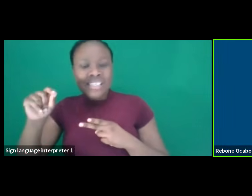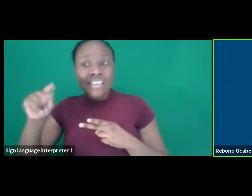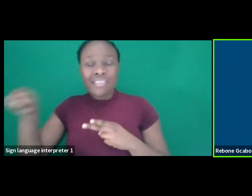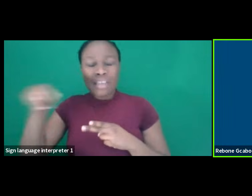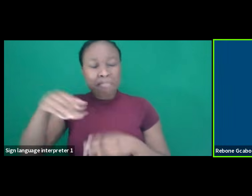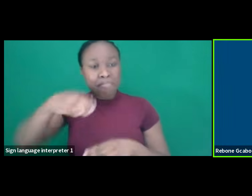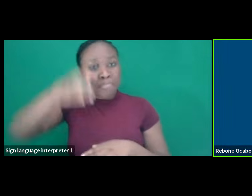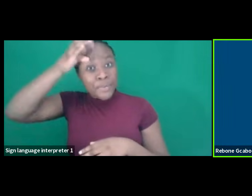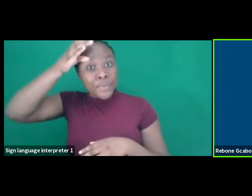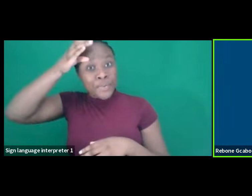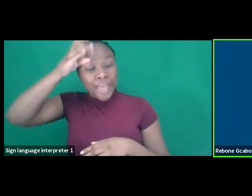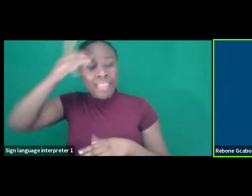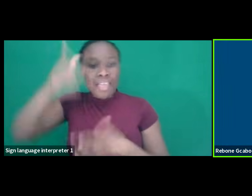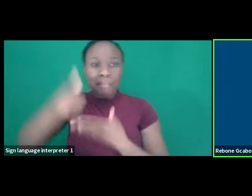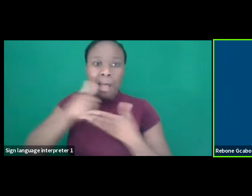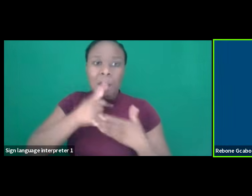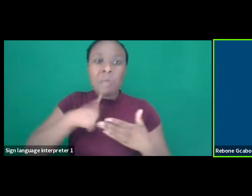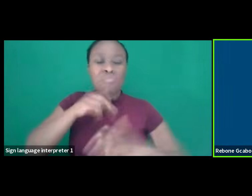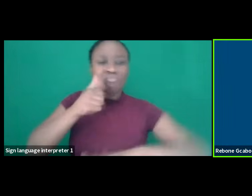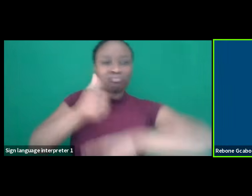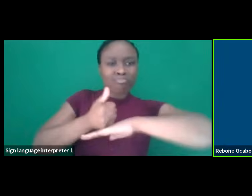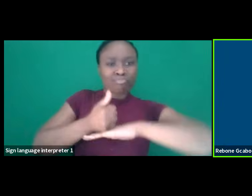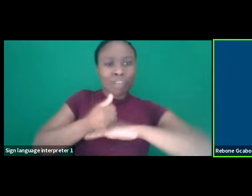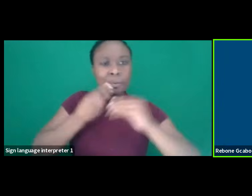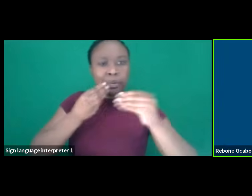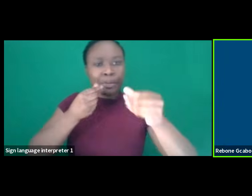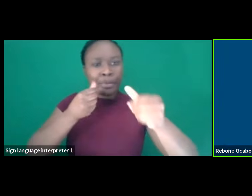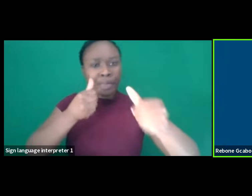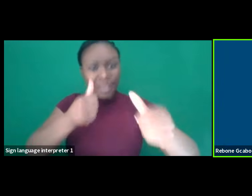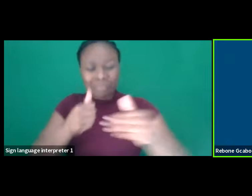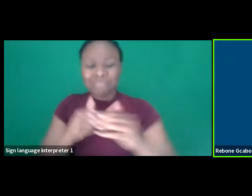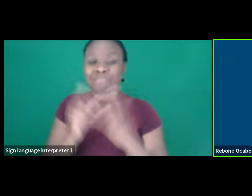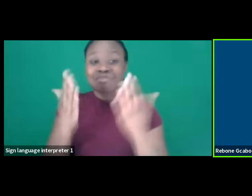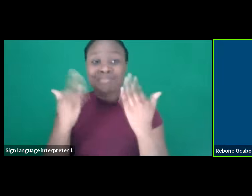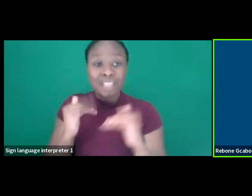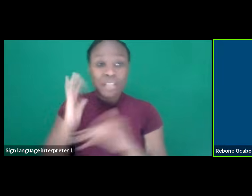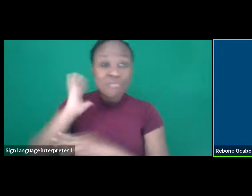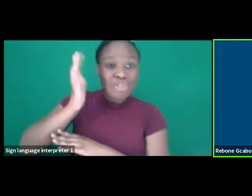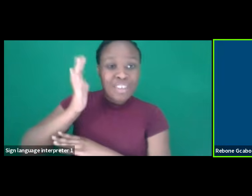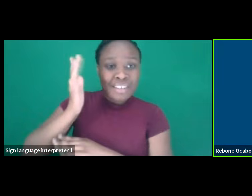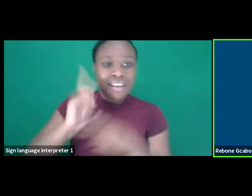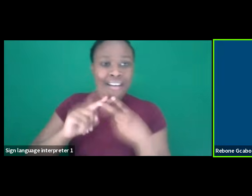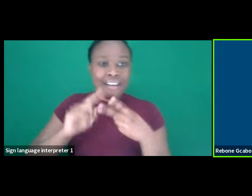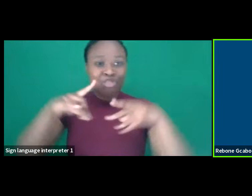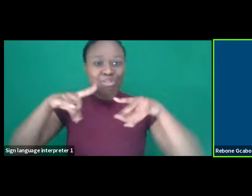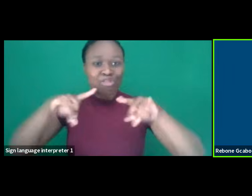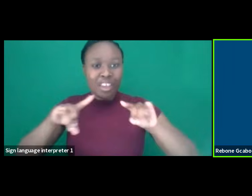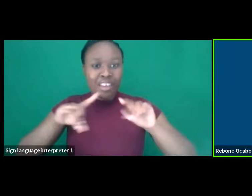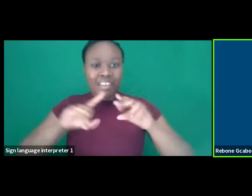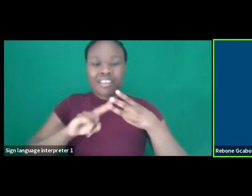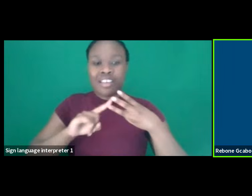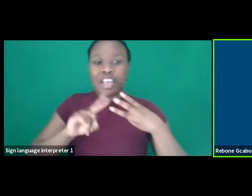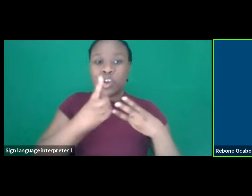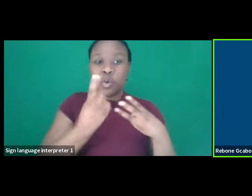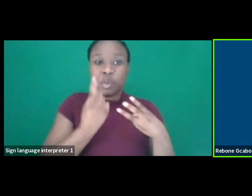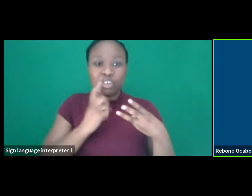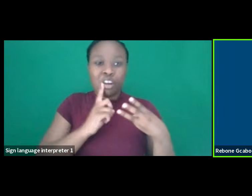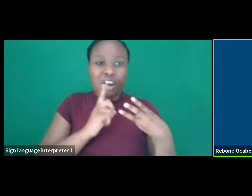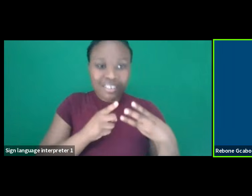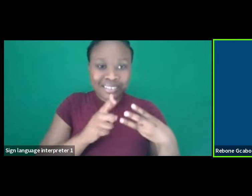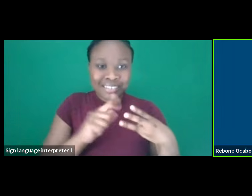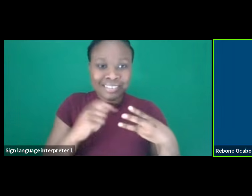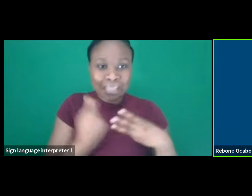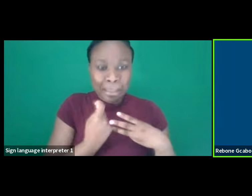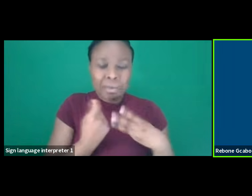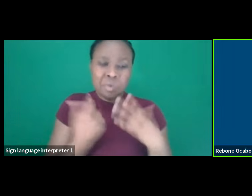the presenters, the chair, the regional director, our presenter, our Q&A team, we thank you for the